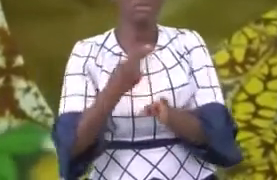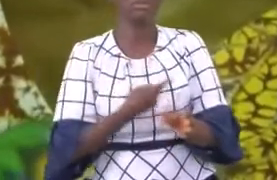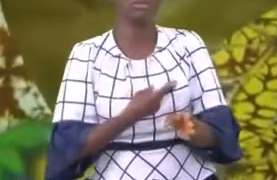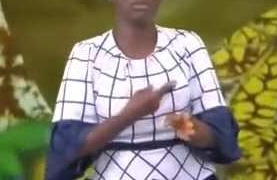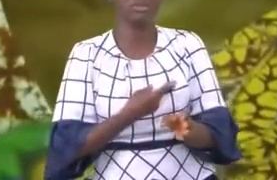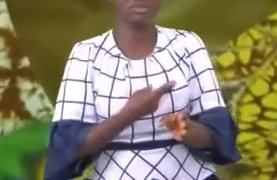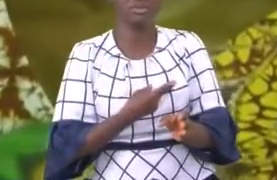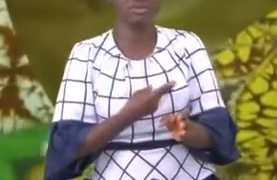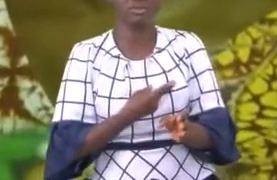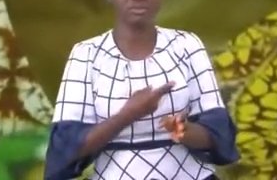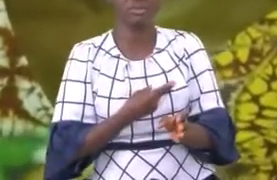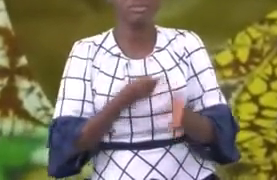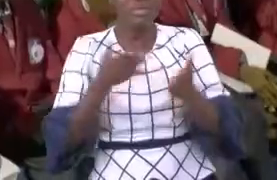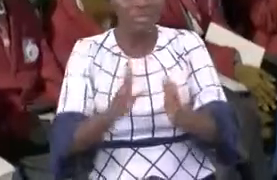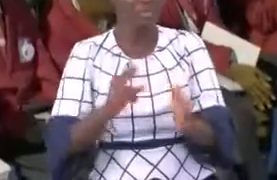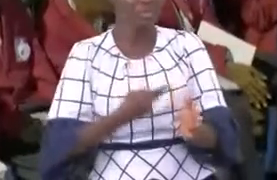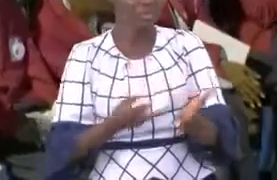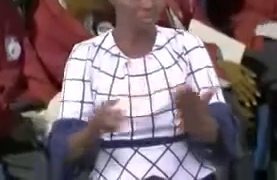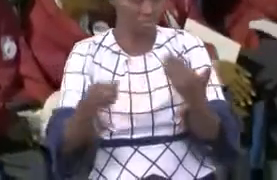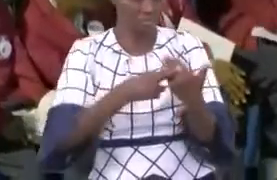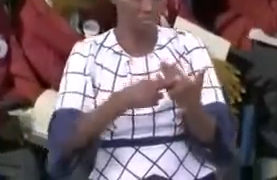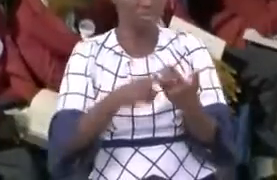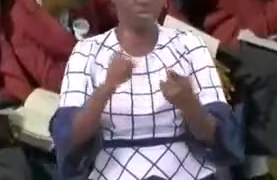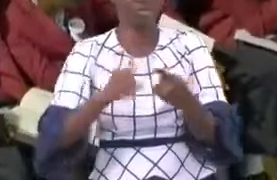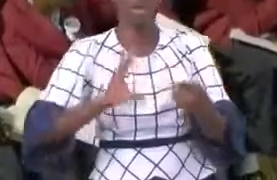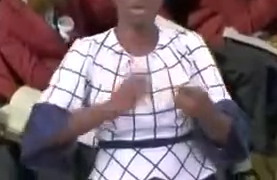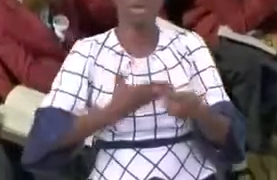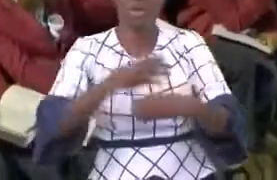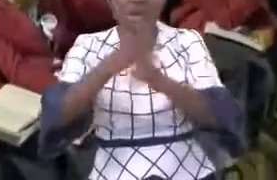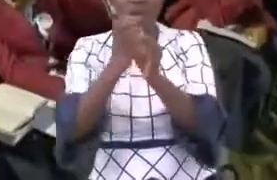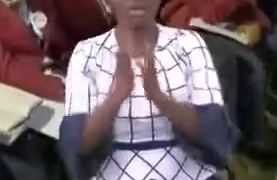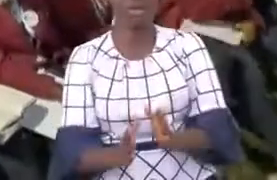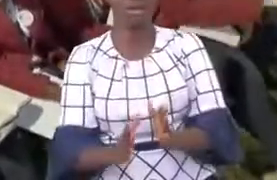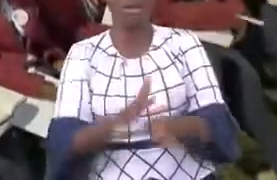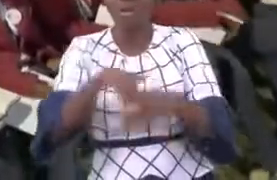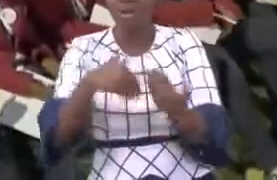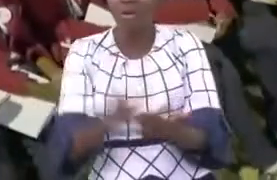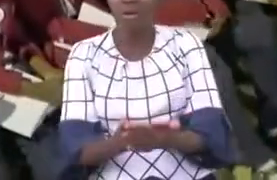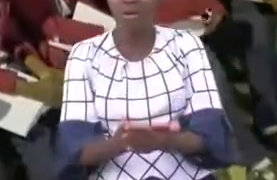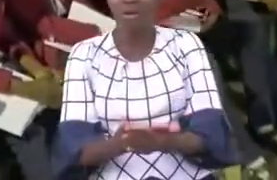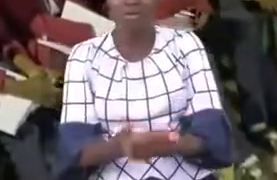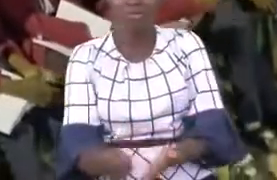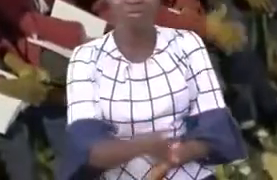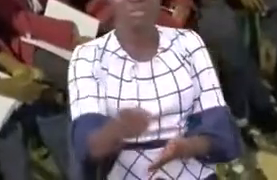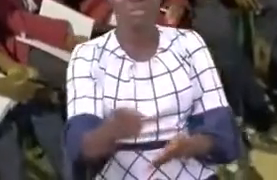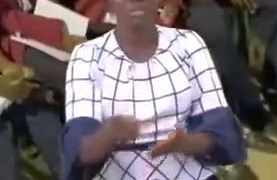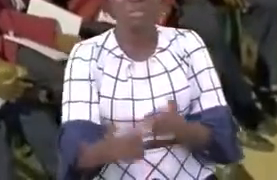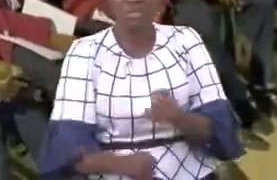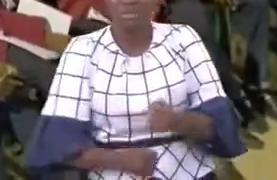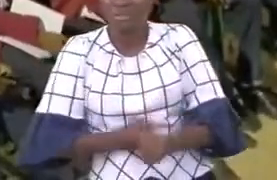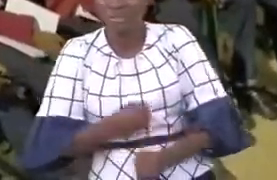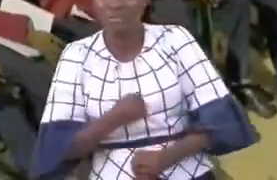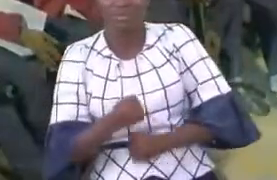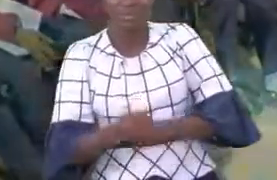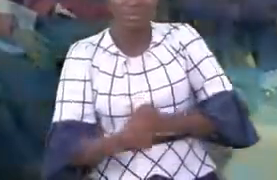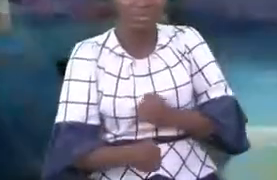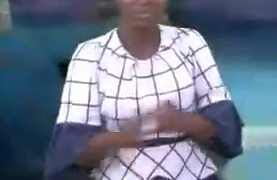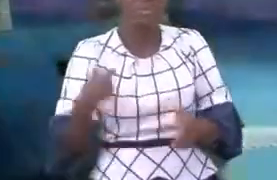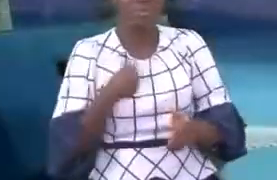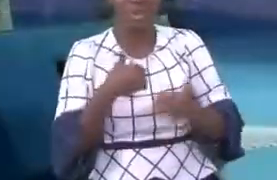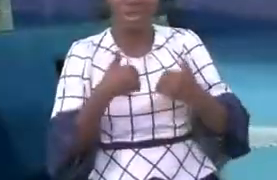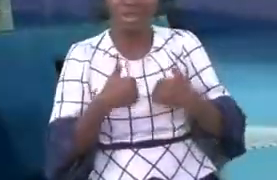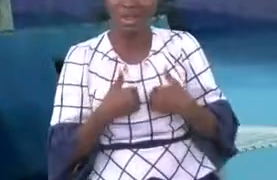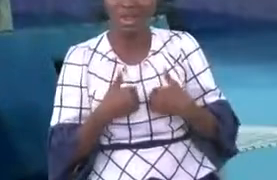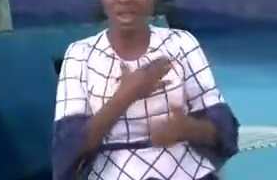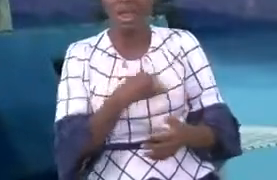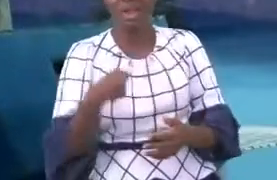Creator. All this suffering that we have, and we're suffering as if we're spiritual orphans. We don't have God. He doesn't have us.